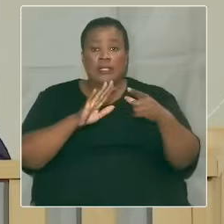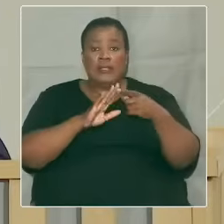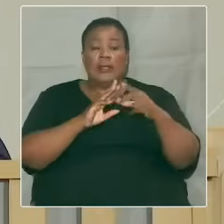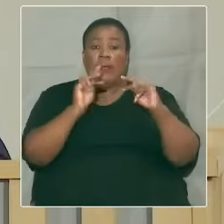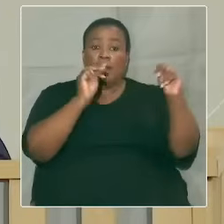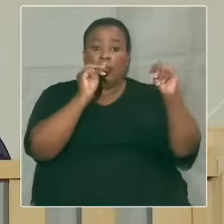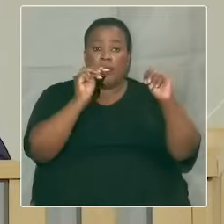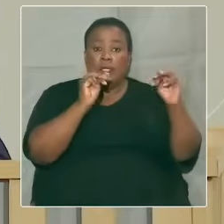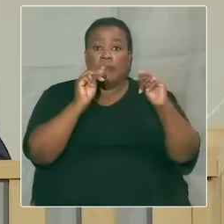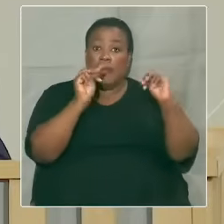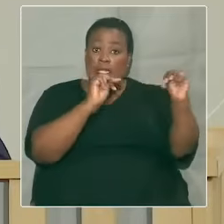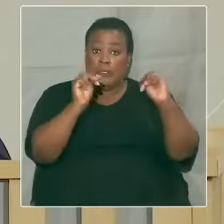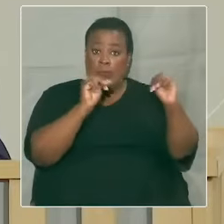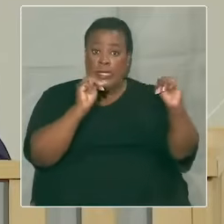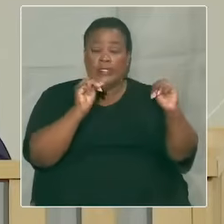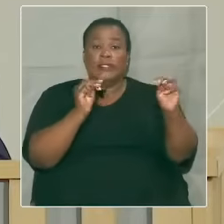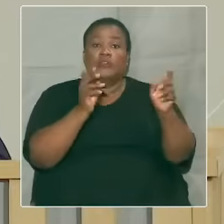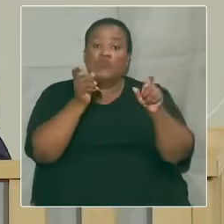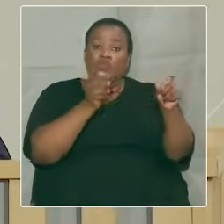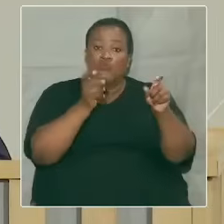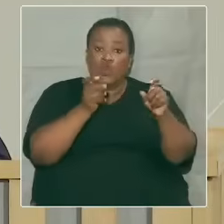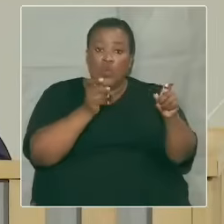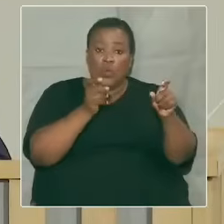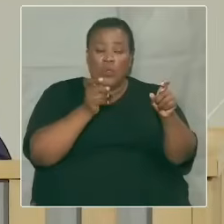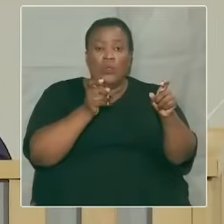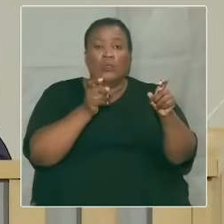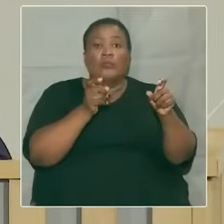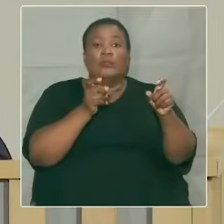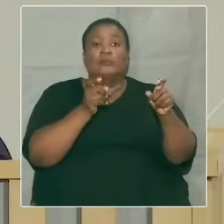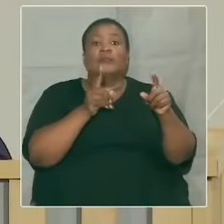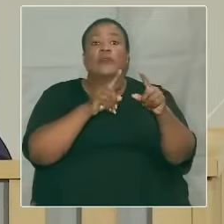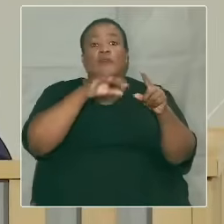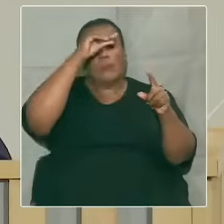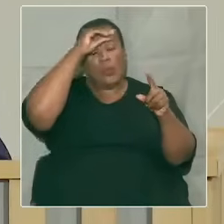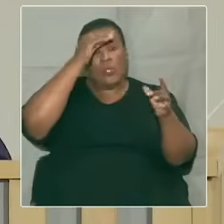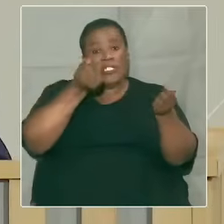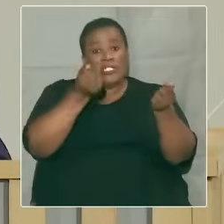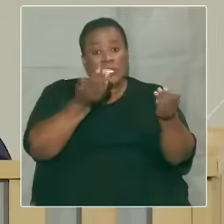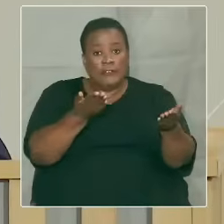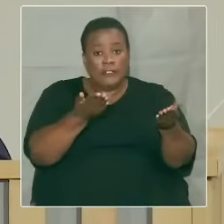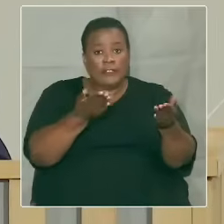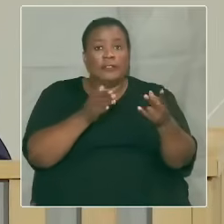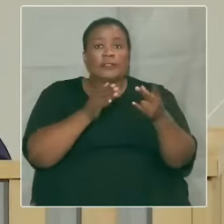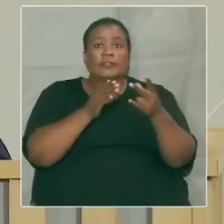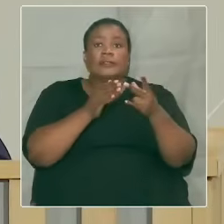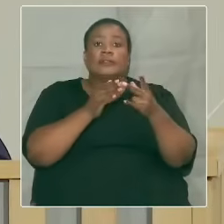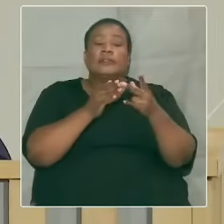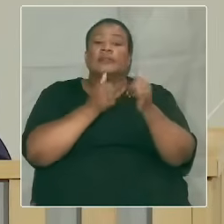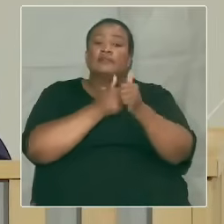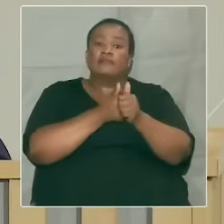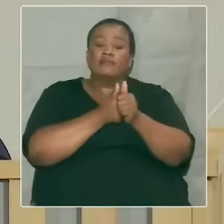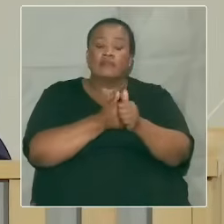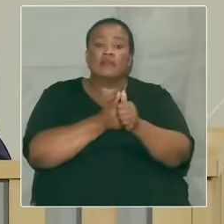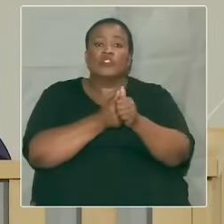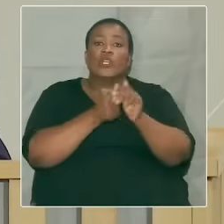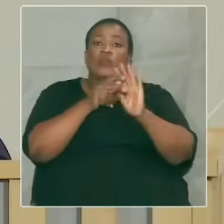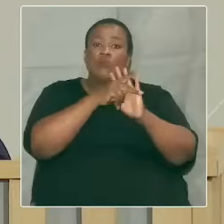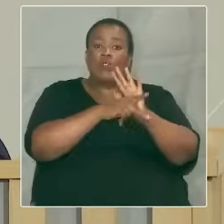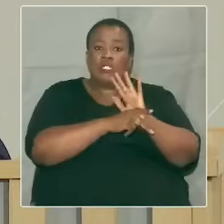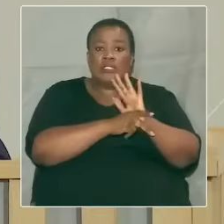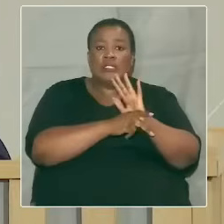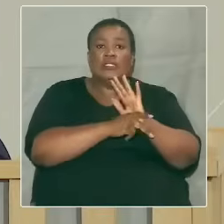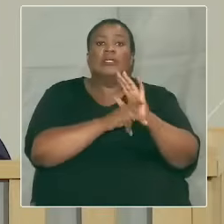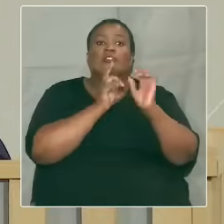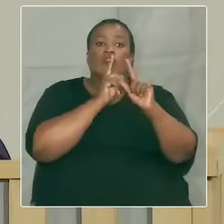management and control, the management and control of the police service, adhering to national policing policy and